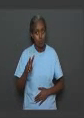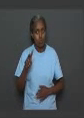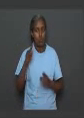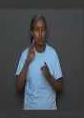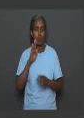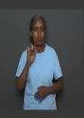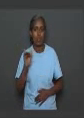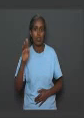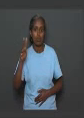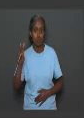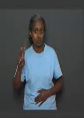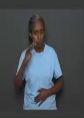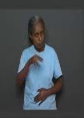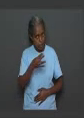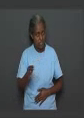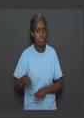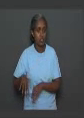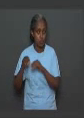2-by-2 matrix, students.